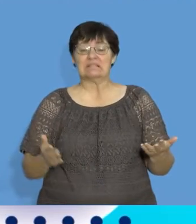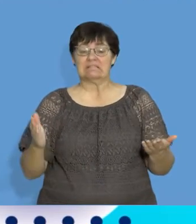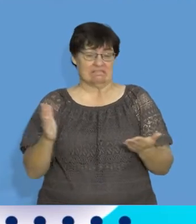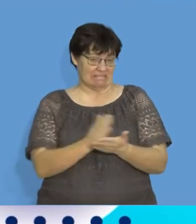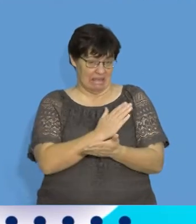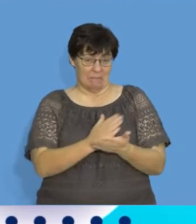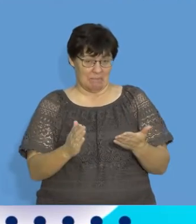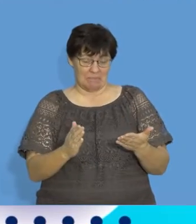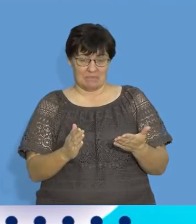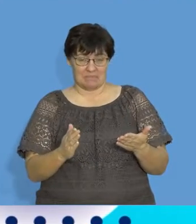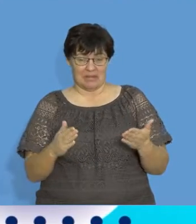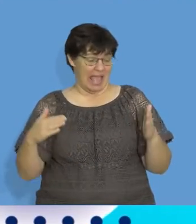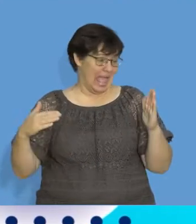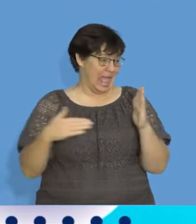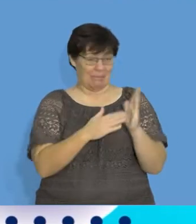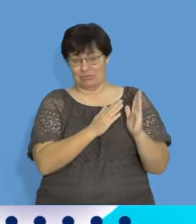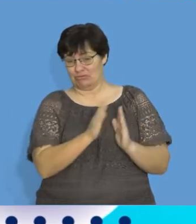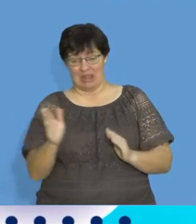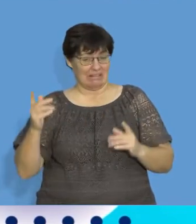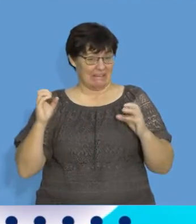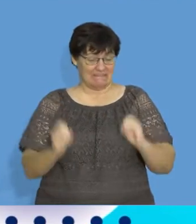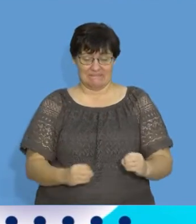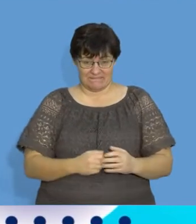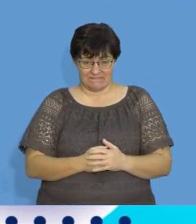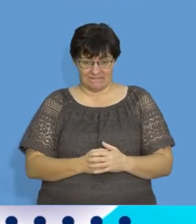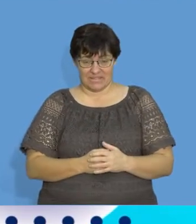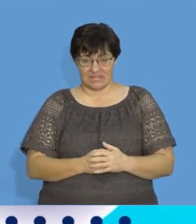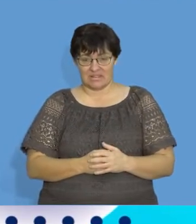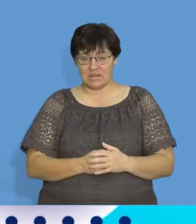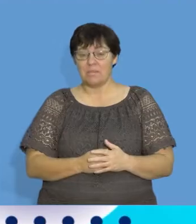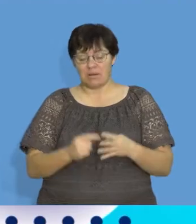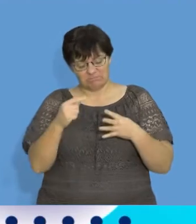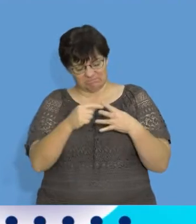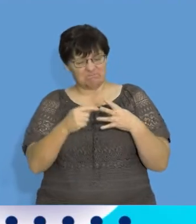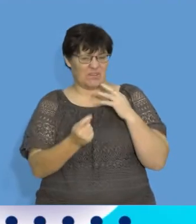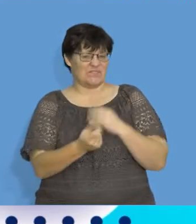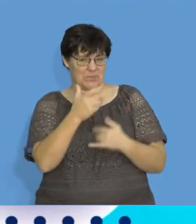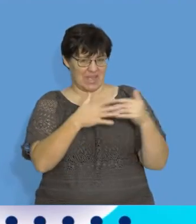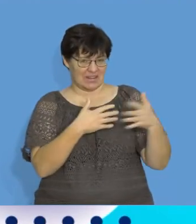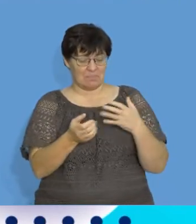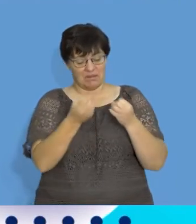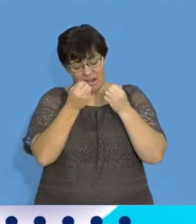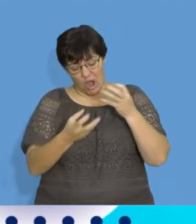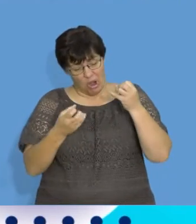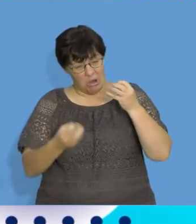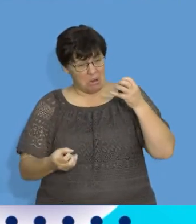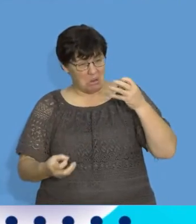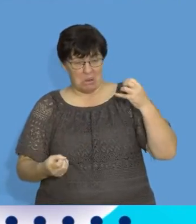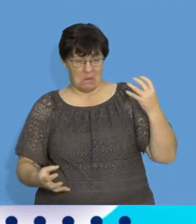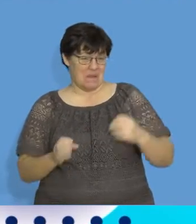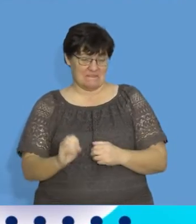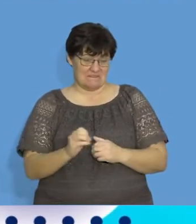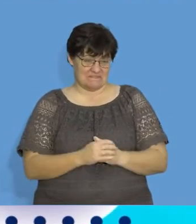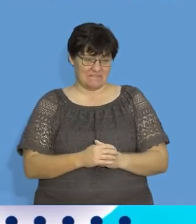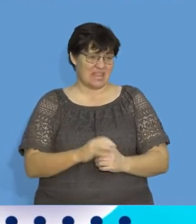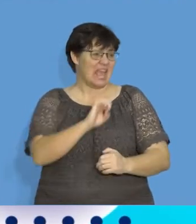quite abstract. So we're only going to deal with a couple, but there's lots and lots and lots. And energy is all the